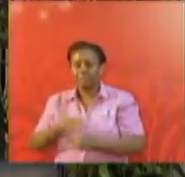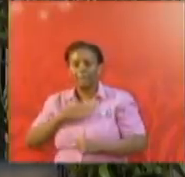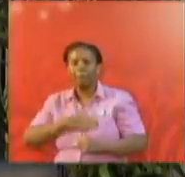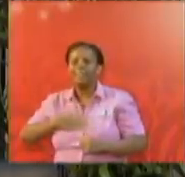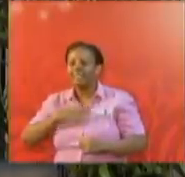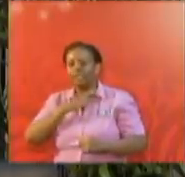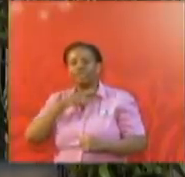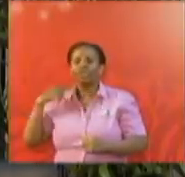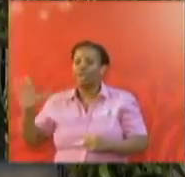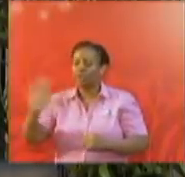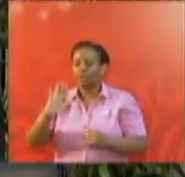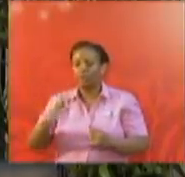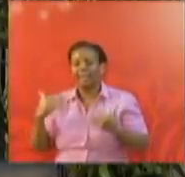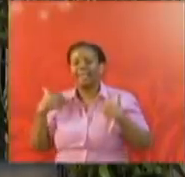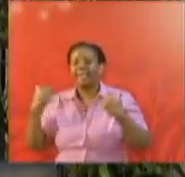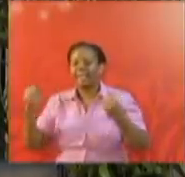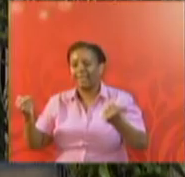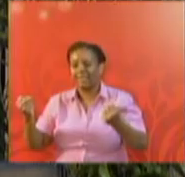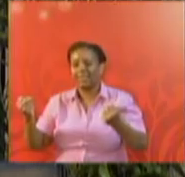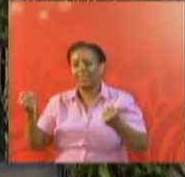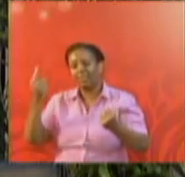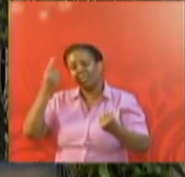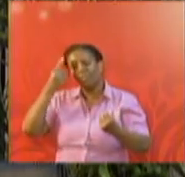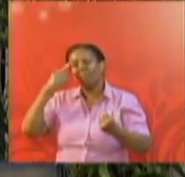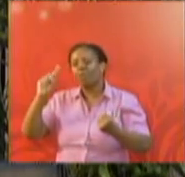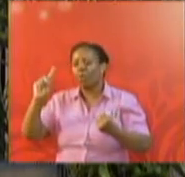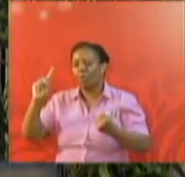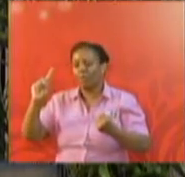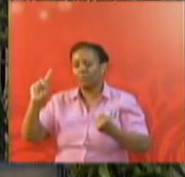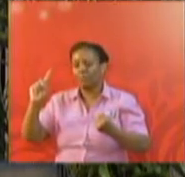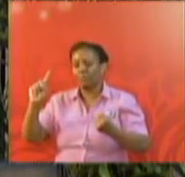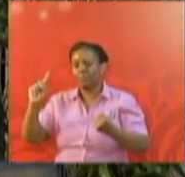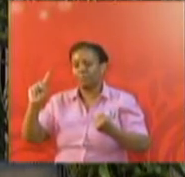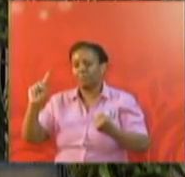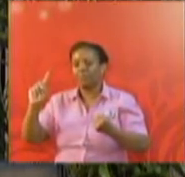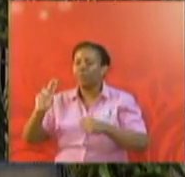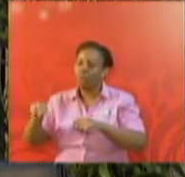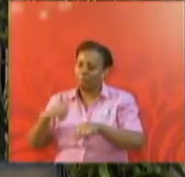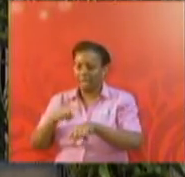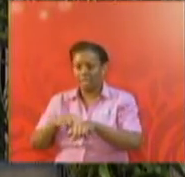for the sake of convenience. Follow the new normal and wear your mask.